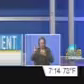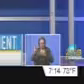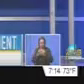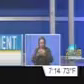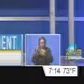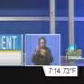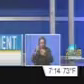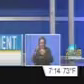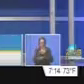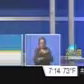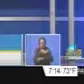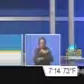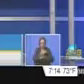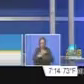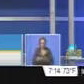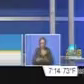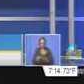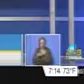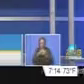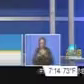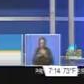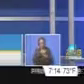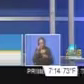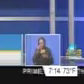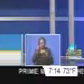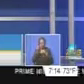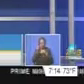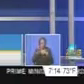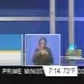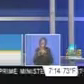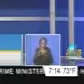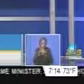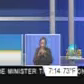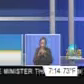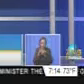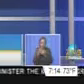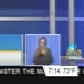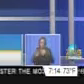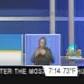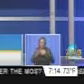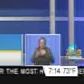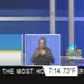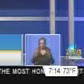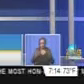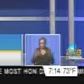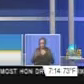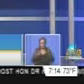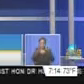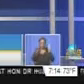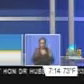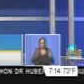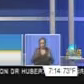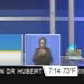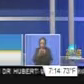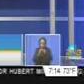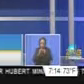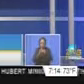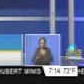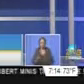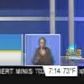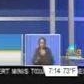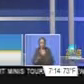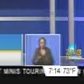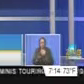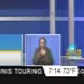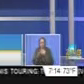Well, a Grand Bahama family is without a home tonight following a fire that destroyed their home Friday night. Police were alerted to